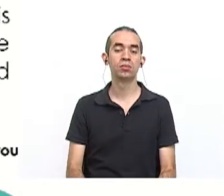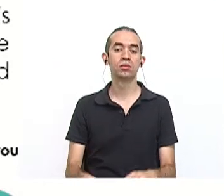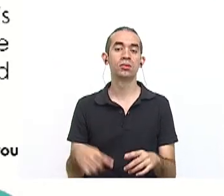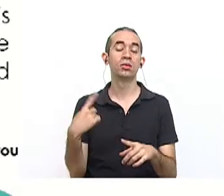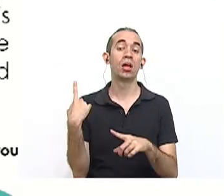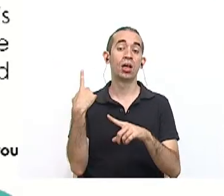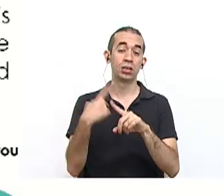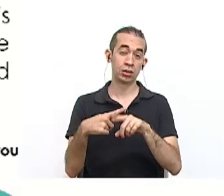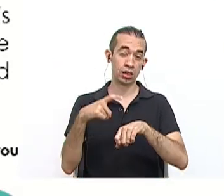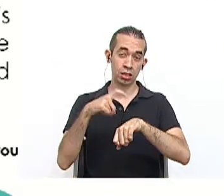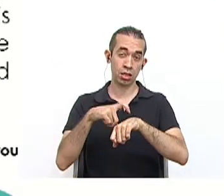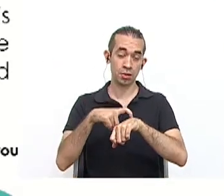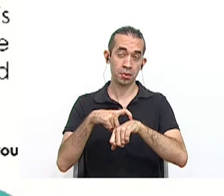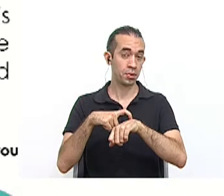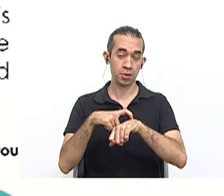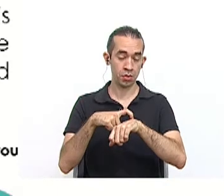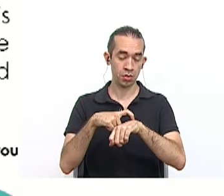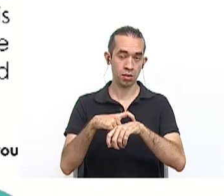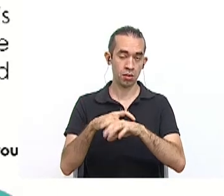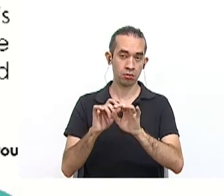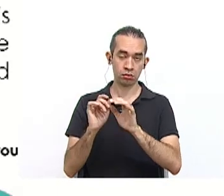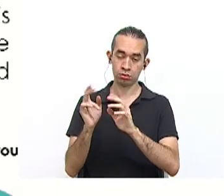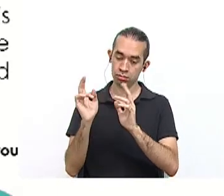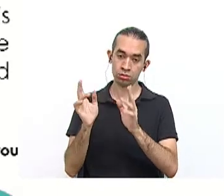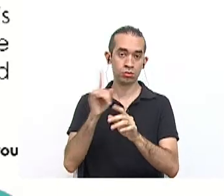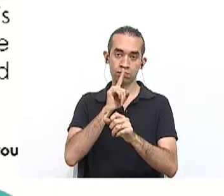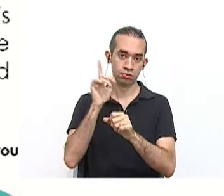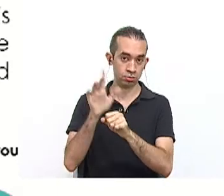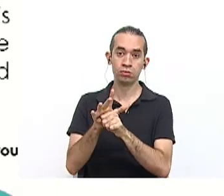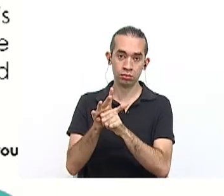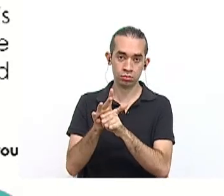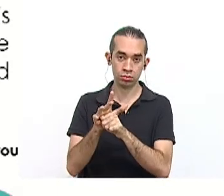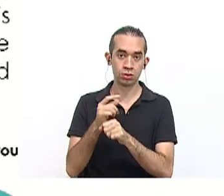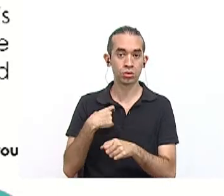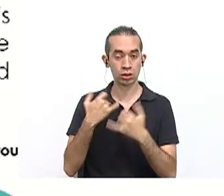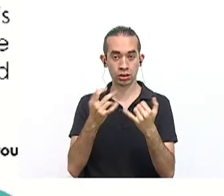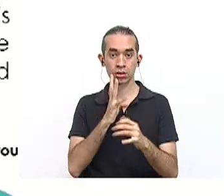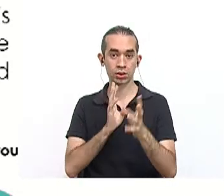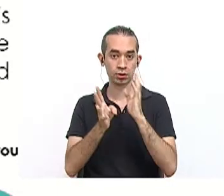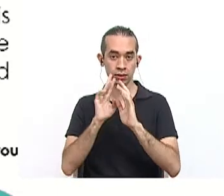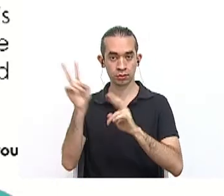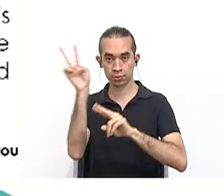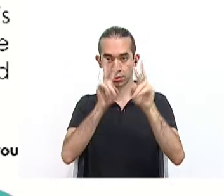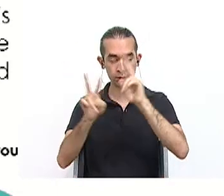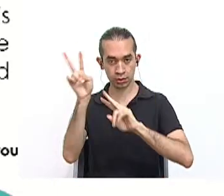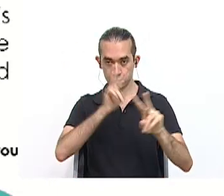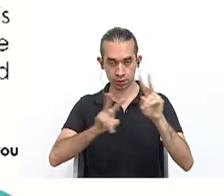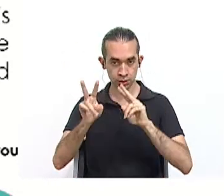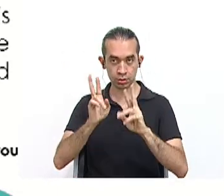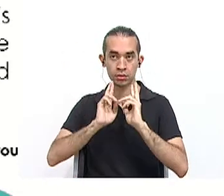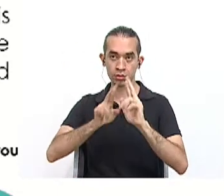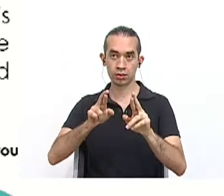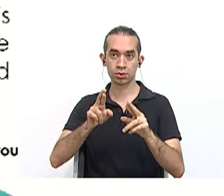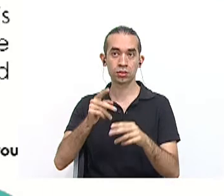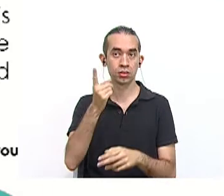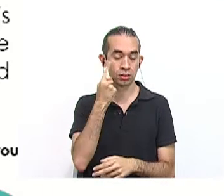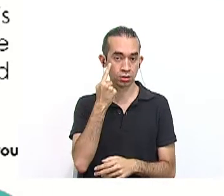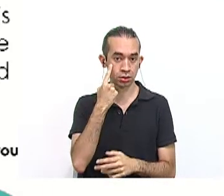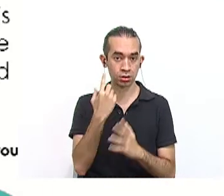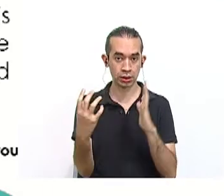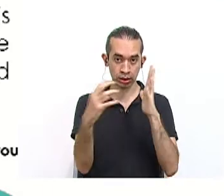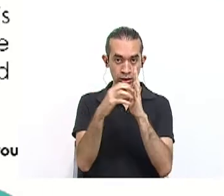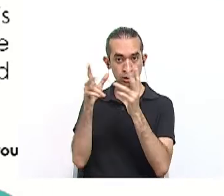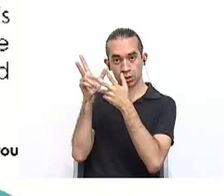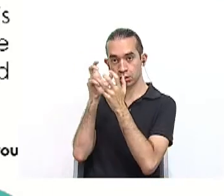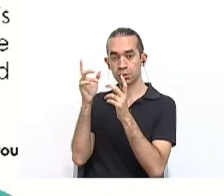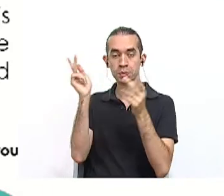because we already read the text. So just while I'm talking here, try to look for that answer. According to the text, if